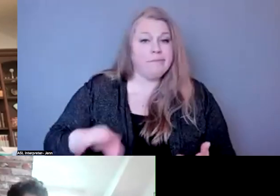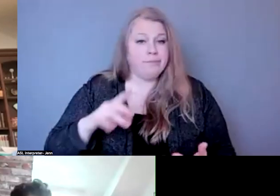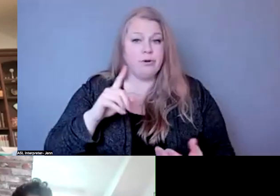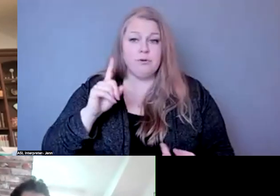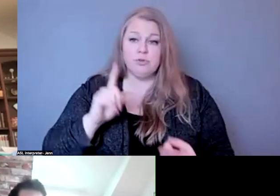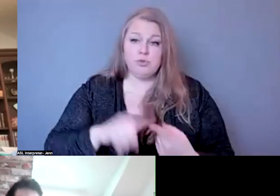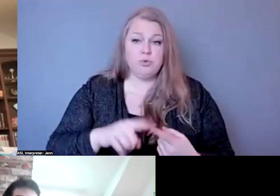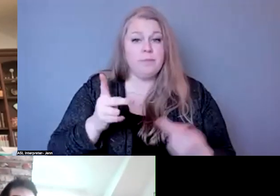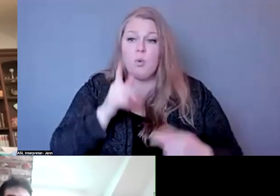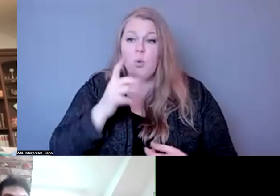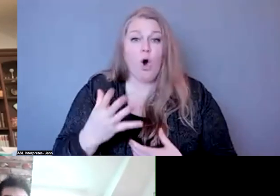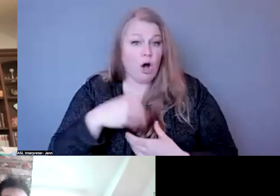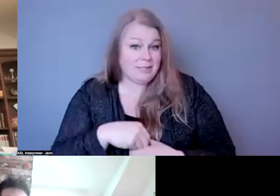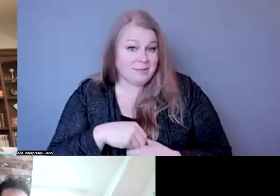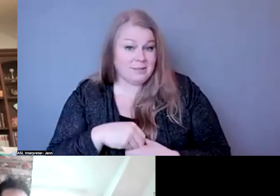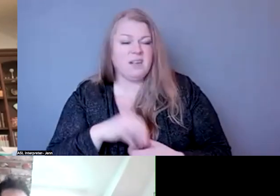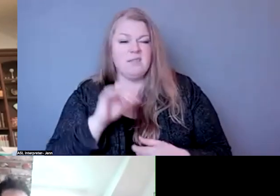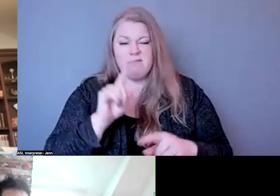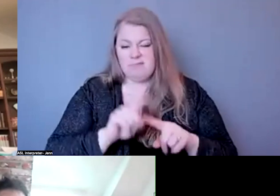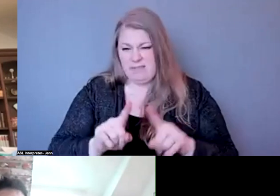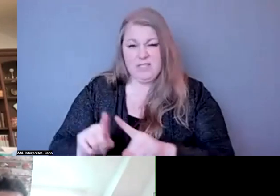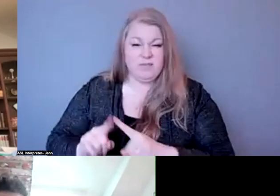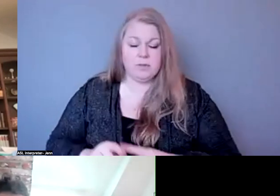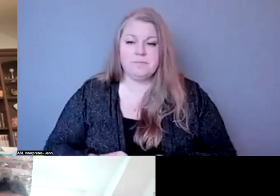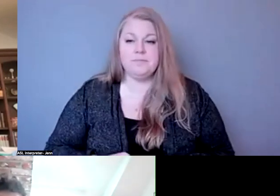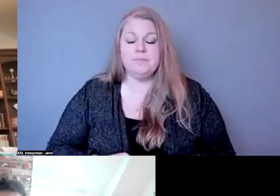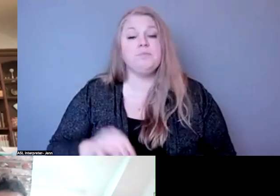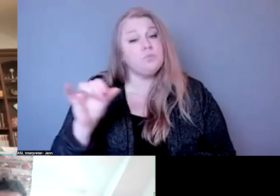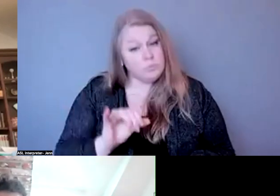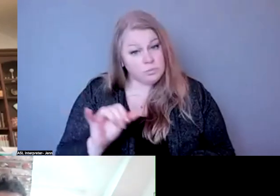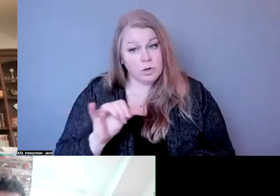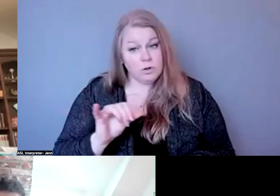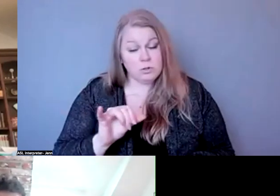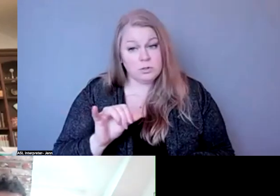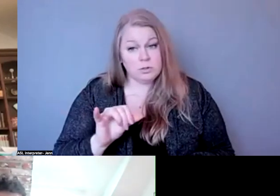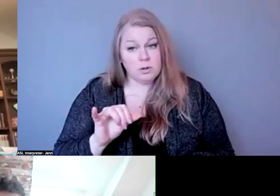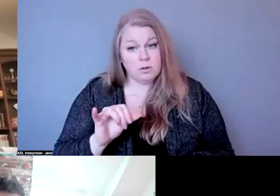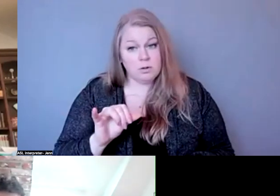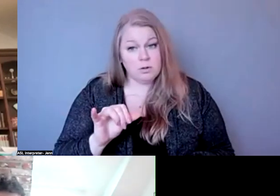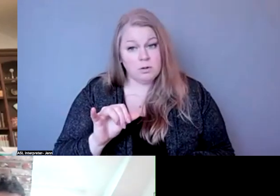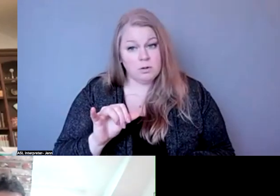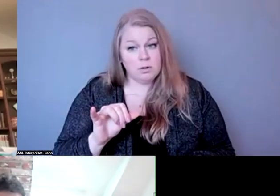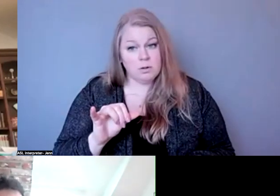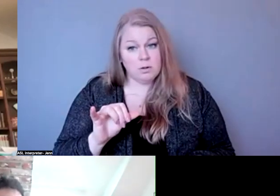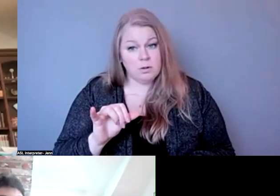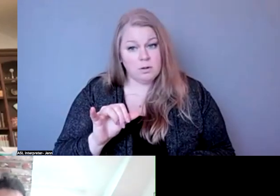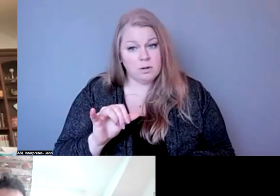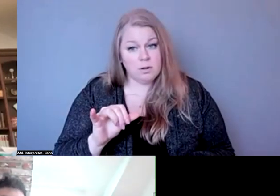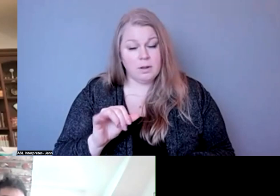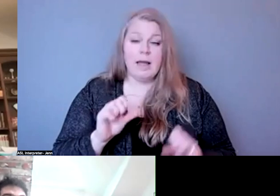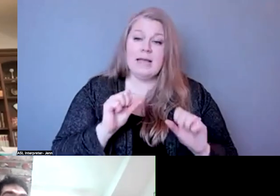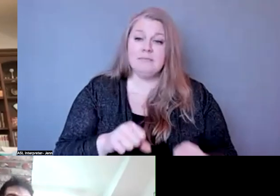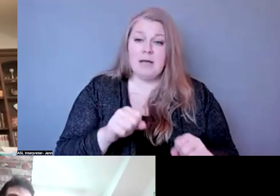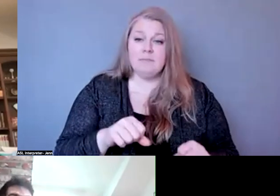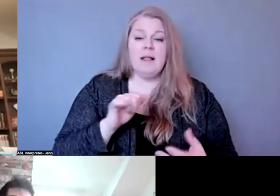autistic users, et cetera, et cetera. Additionally, that the it is quite possible that